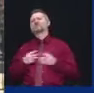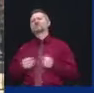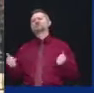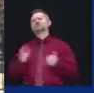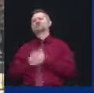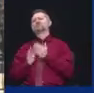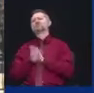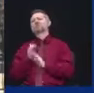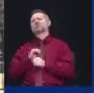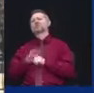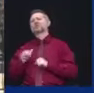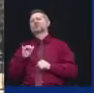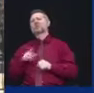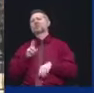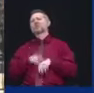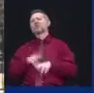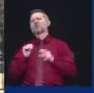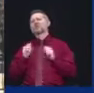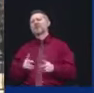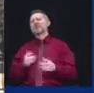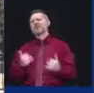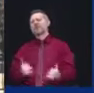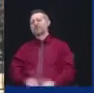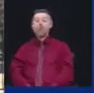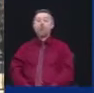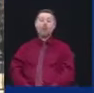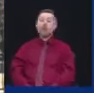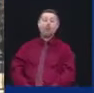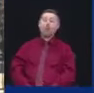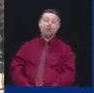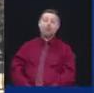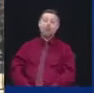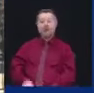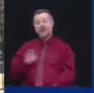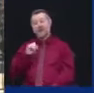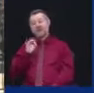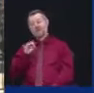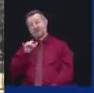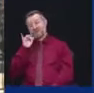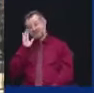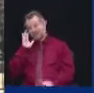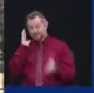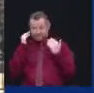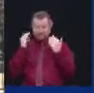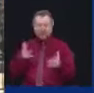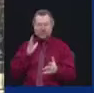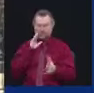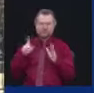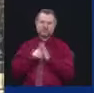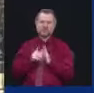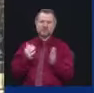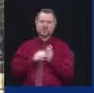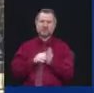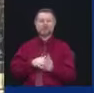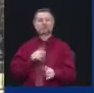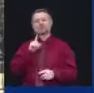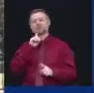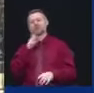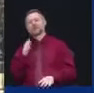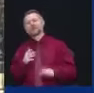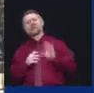act like it's over, that's how it comes back. But 10 to midnight is less of a source of spread than midnight to